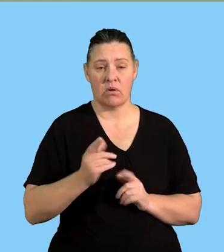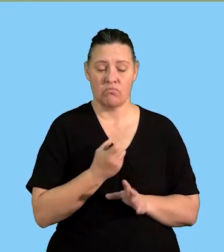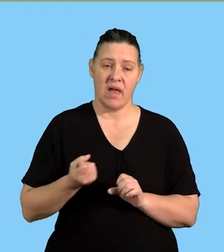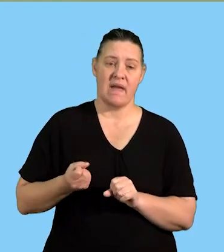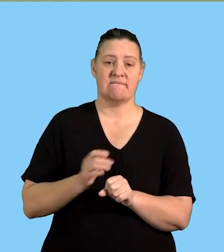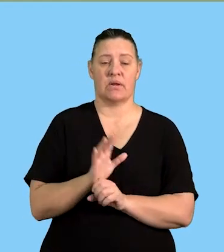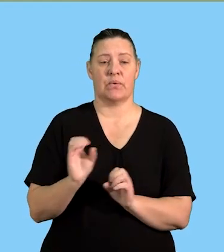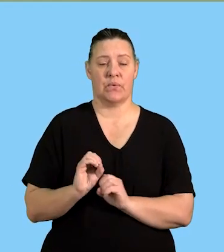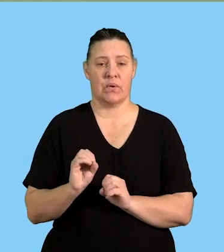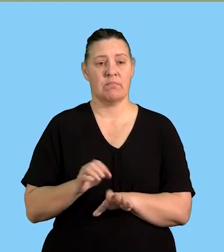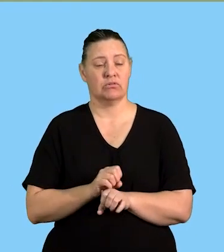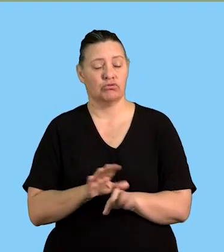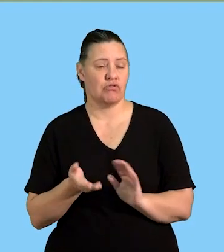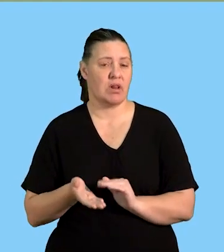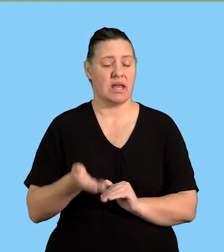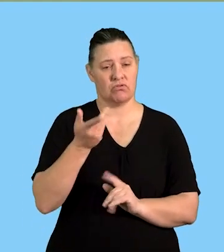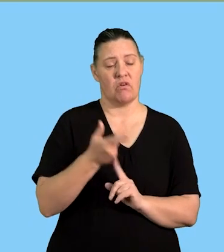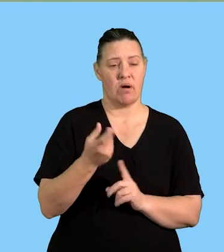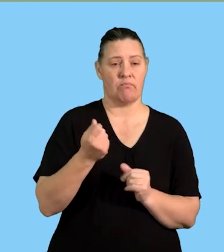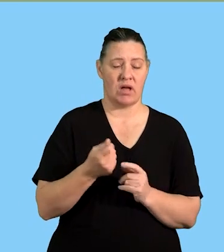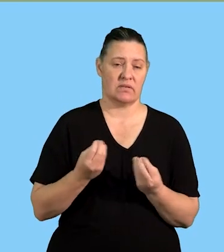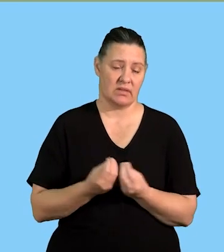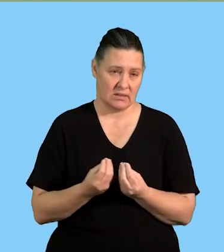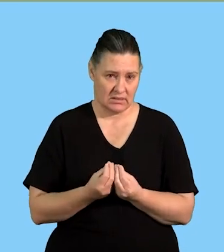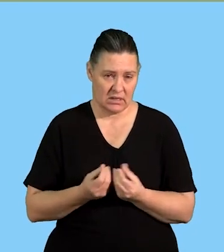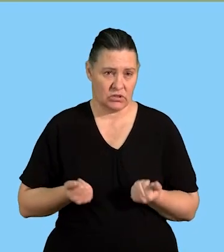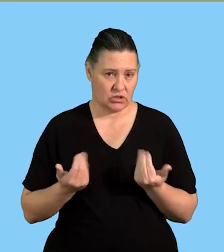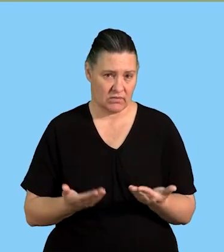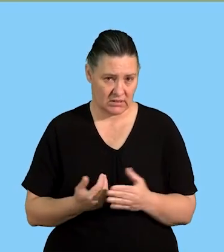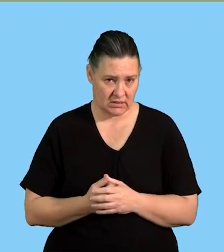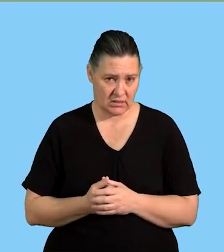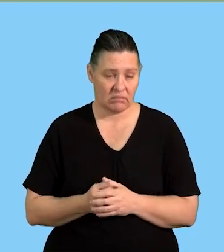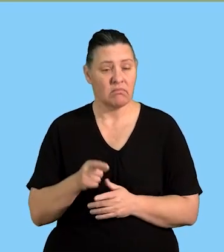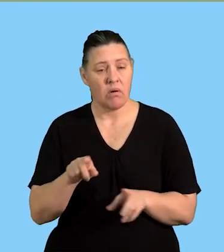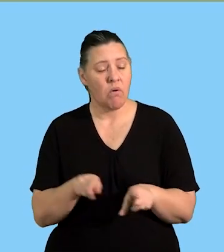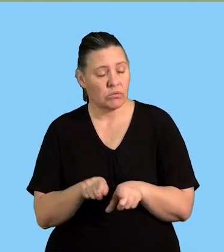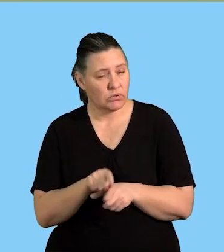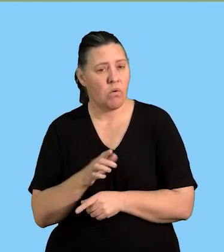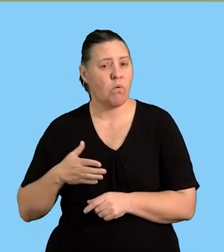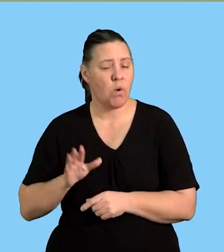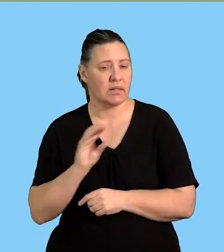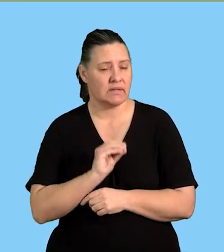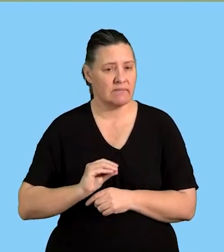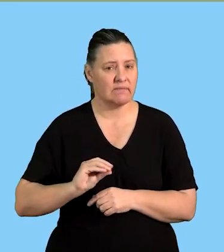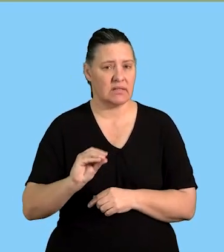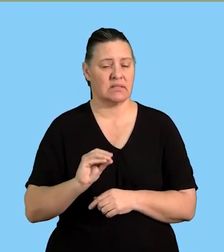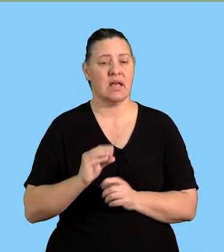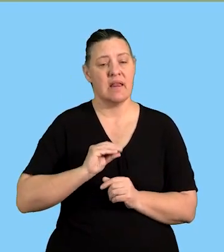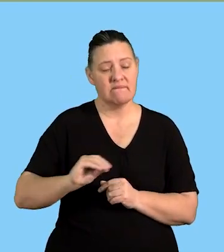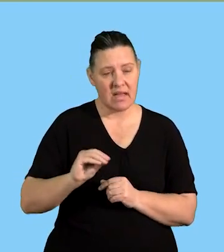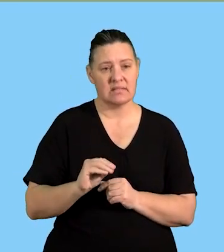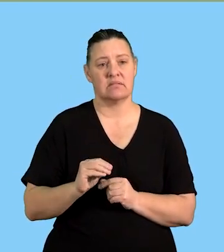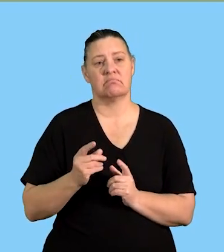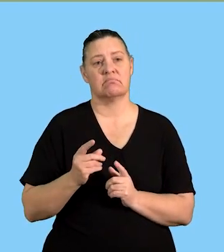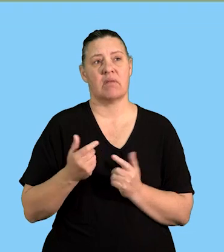be affected by the general increase of prices of goods and services. He also wants to invest in an investment